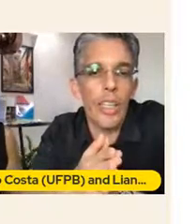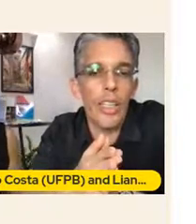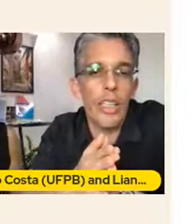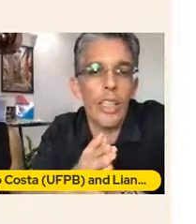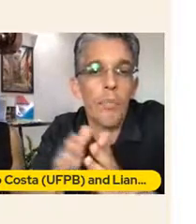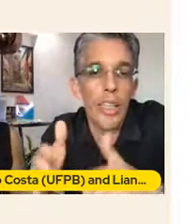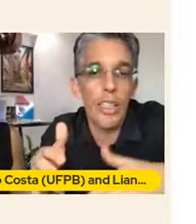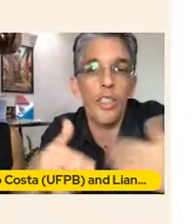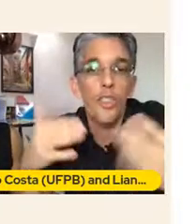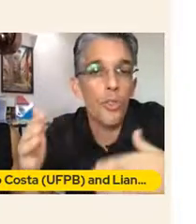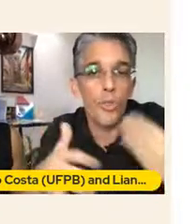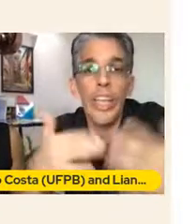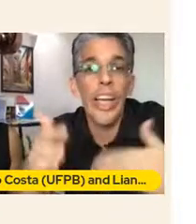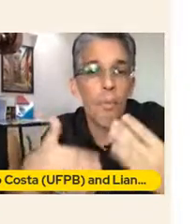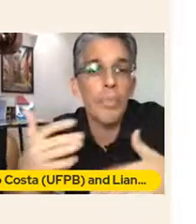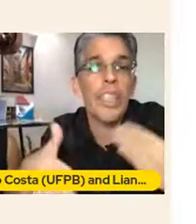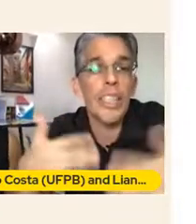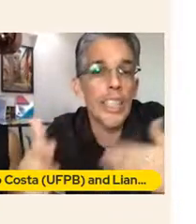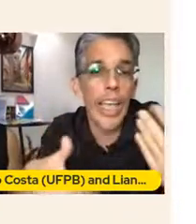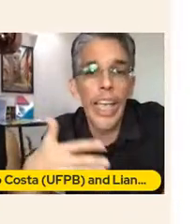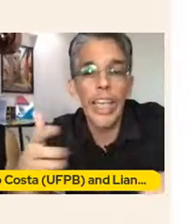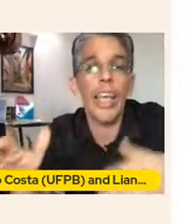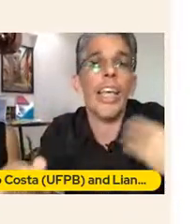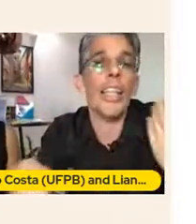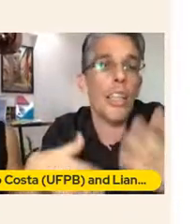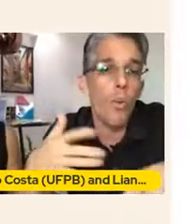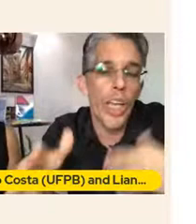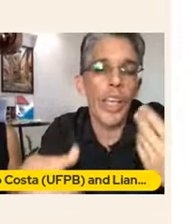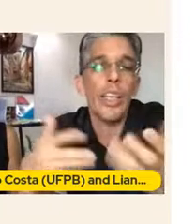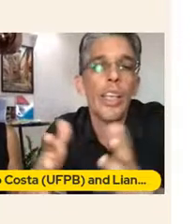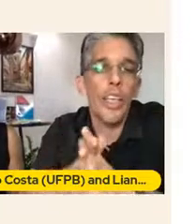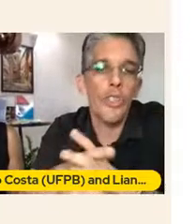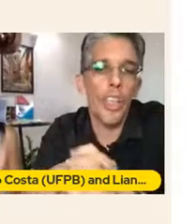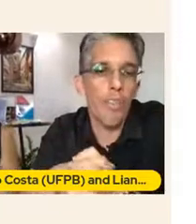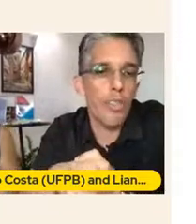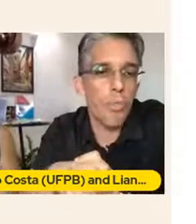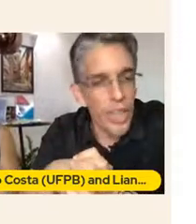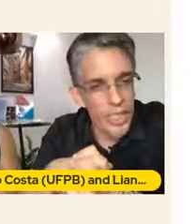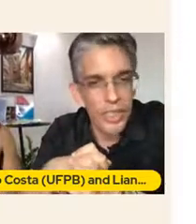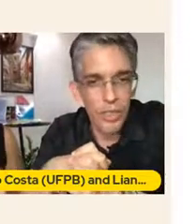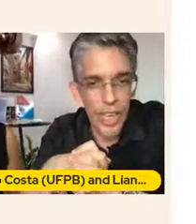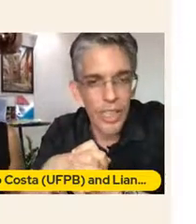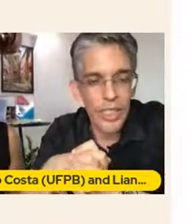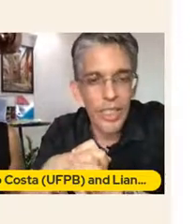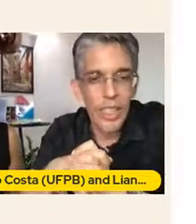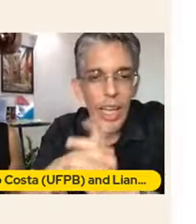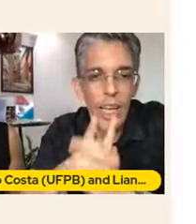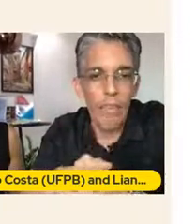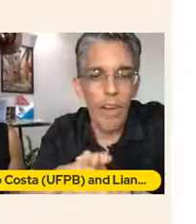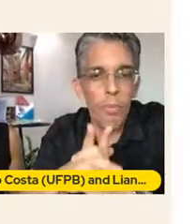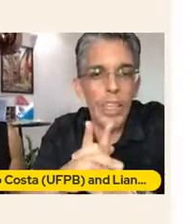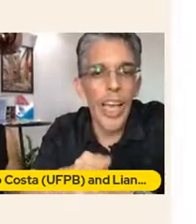send the message to set up the day and the way to give you the present, okay?